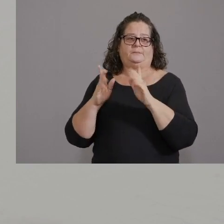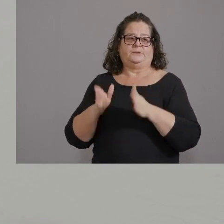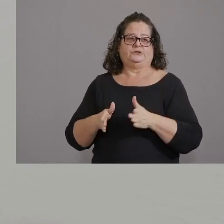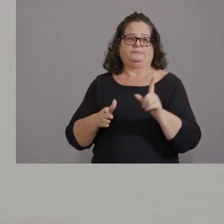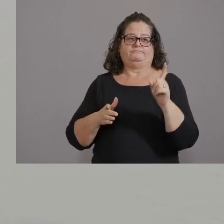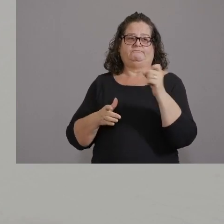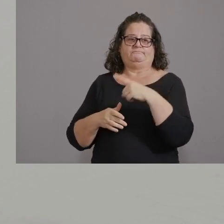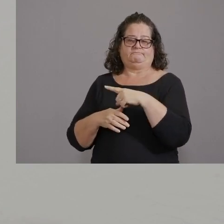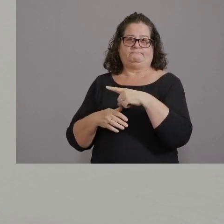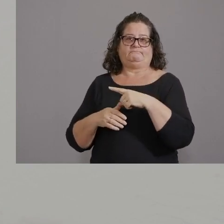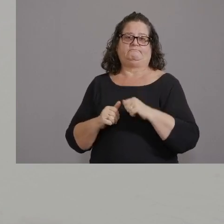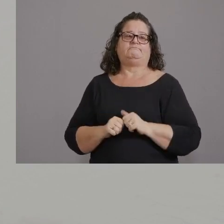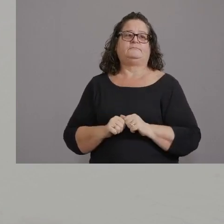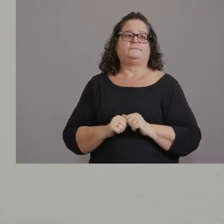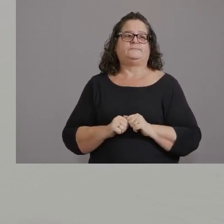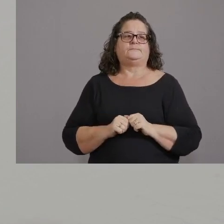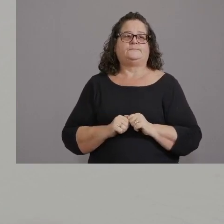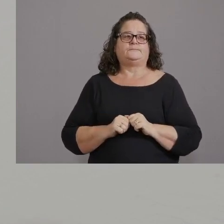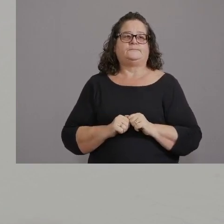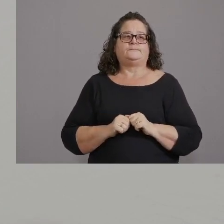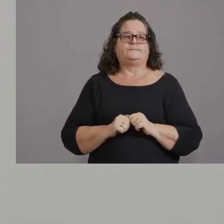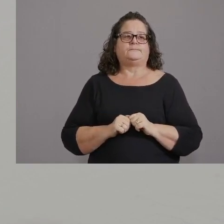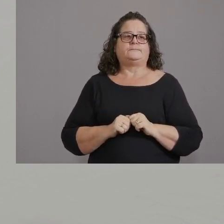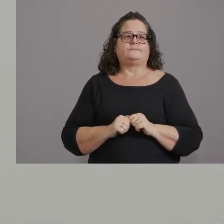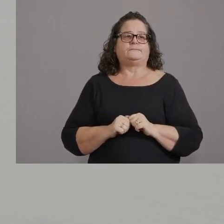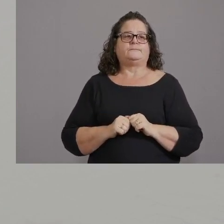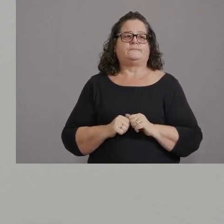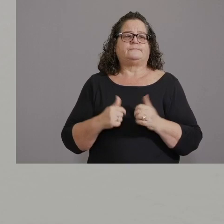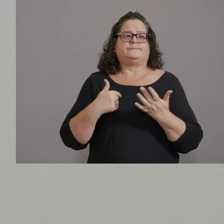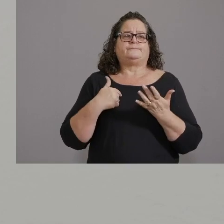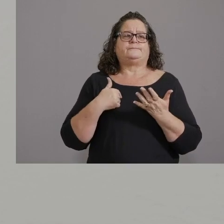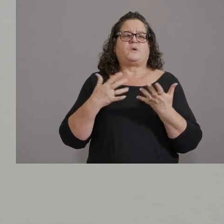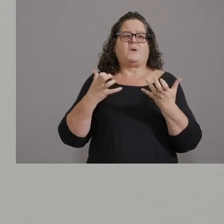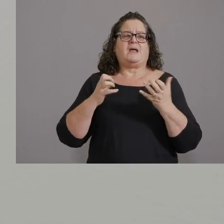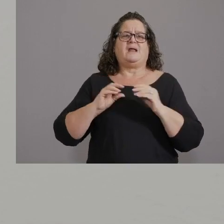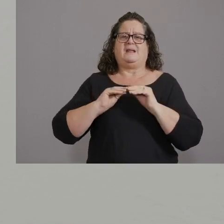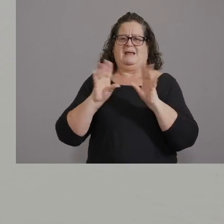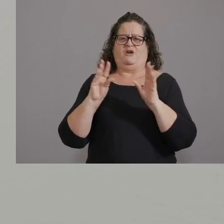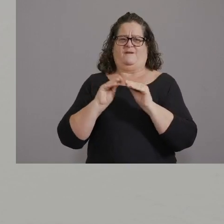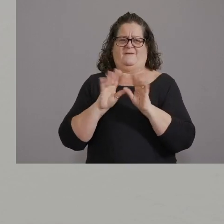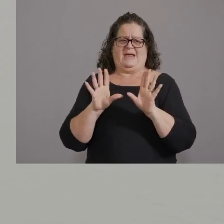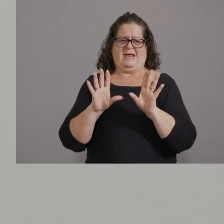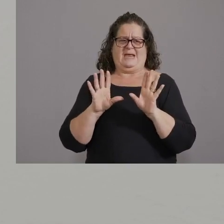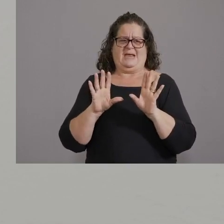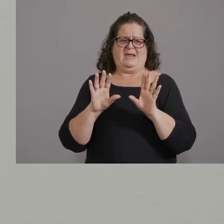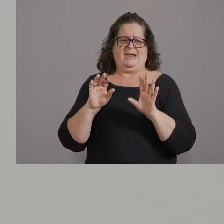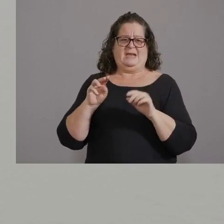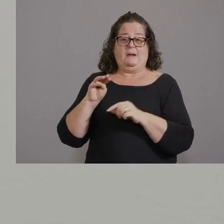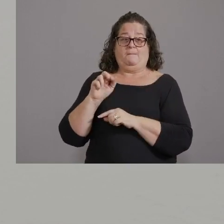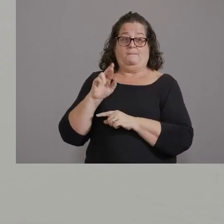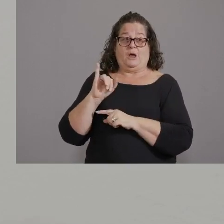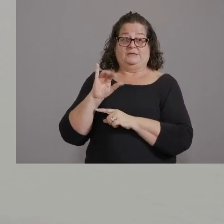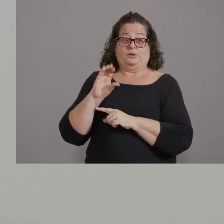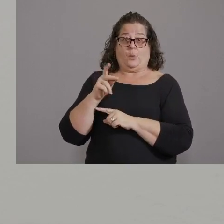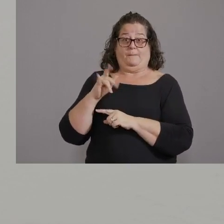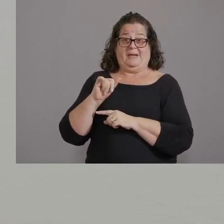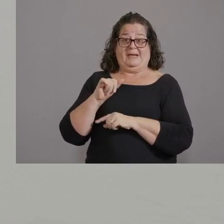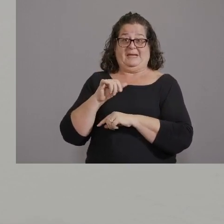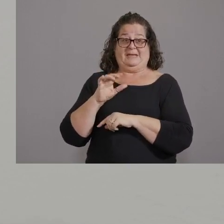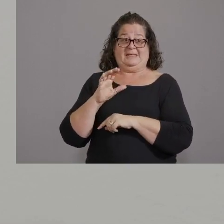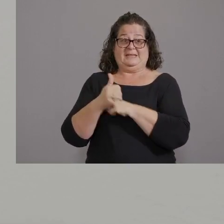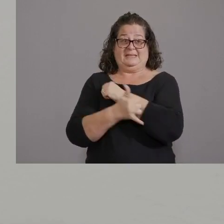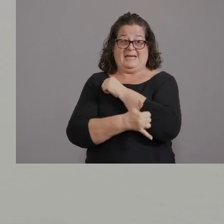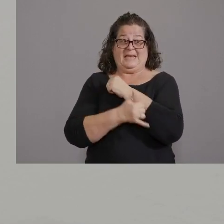Katie. Hi there. I just wanted to clarify, Maricopa County says it's not opening up to the 65 plus